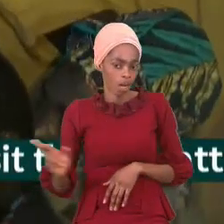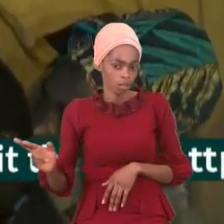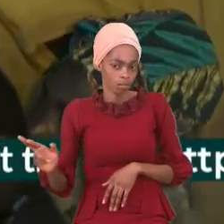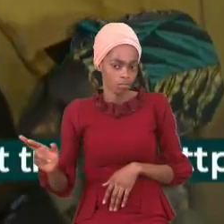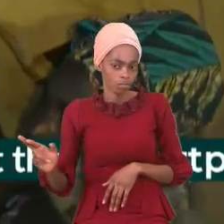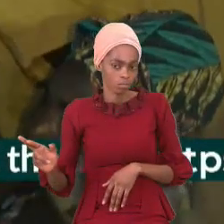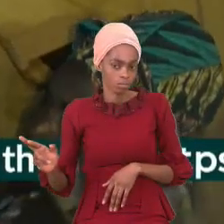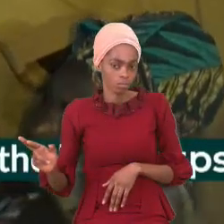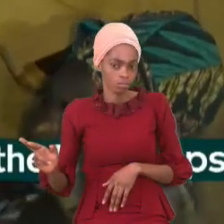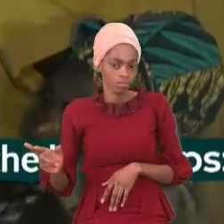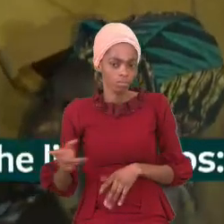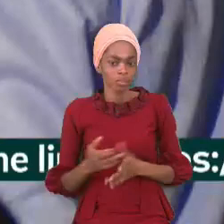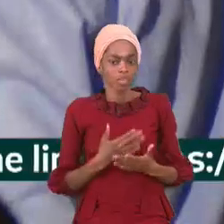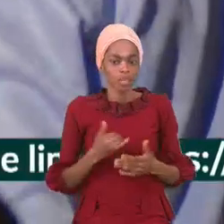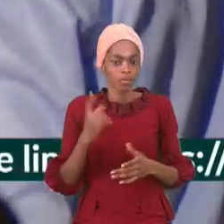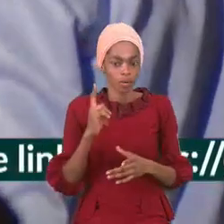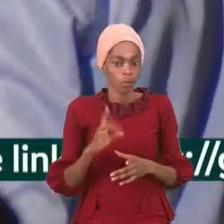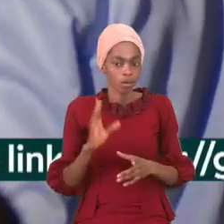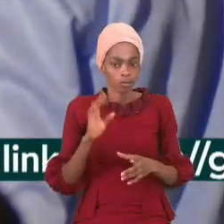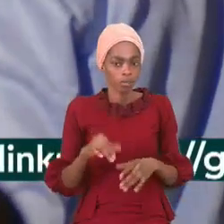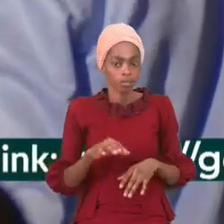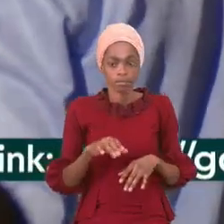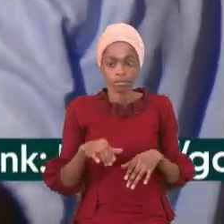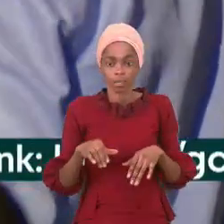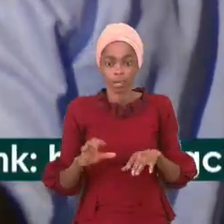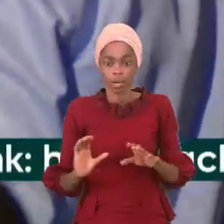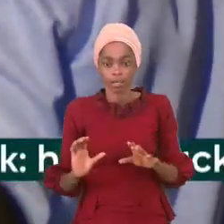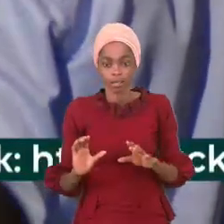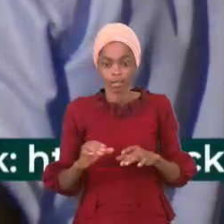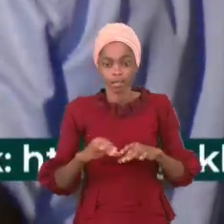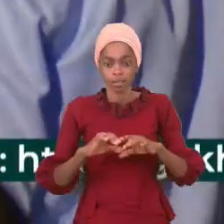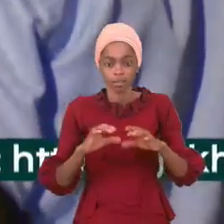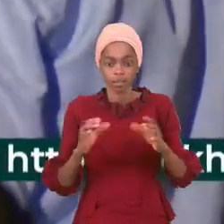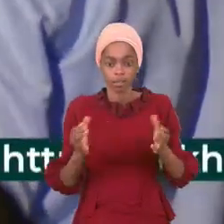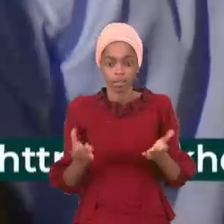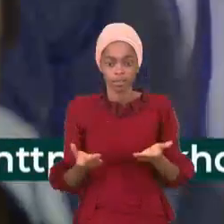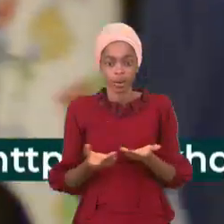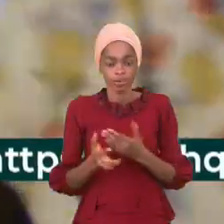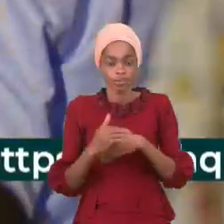by the classroom, by my right. Meet us there, meet us there.